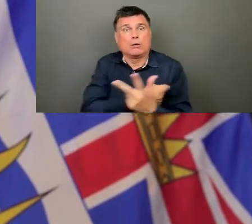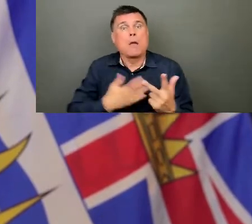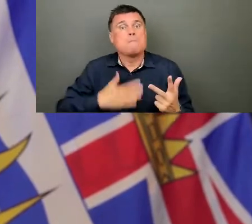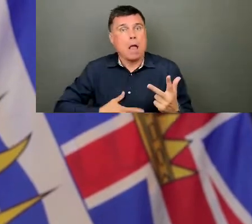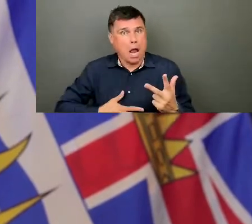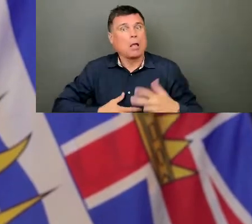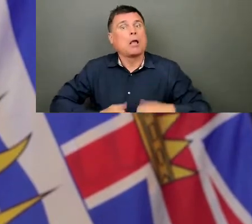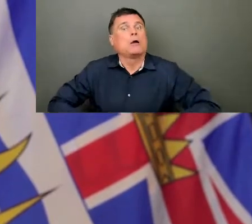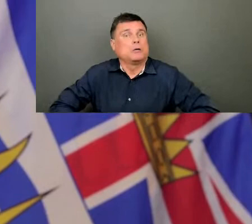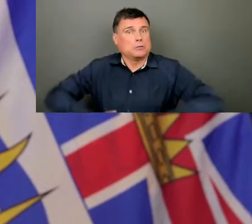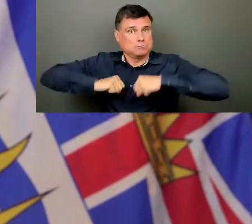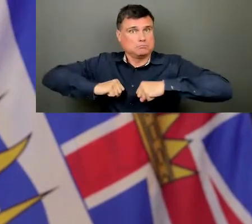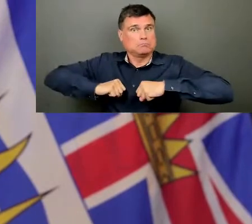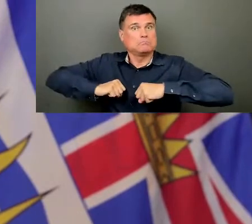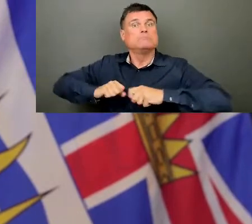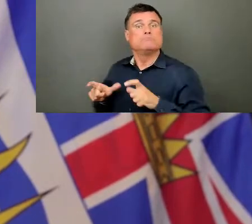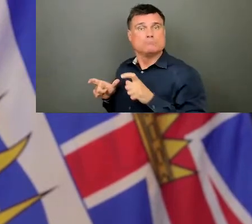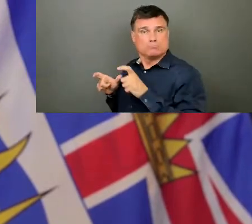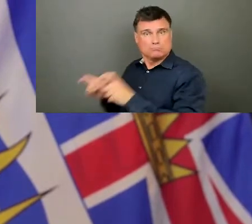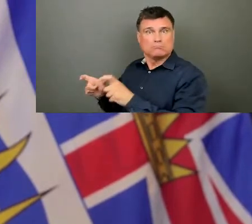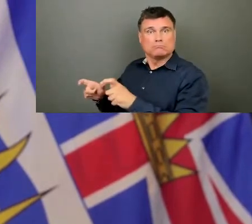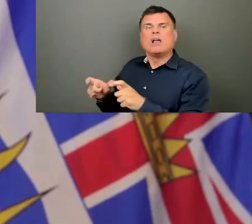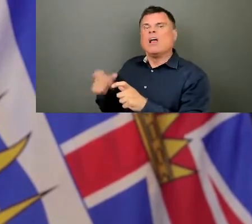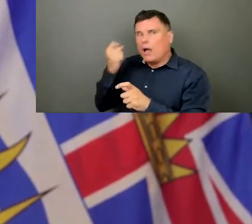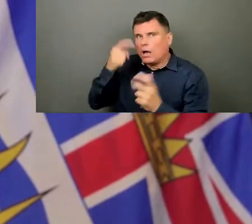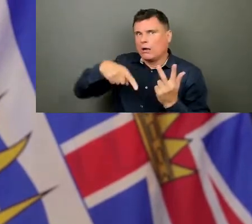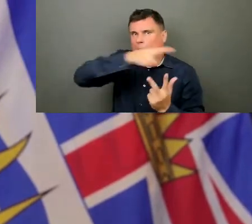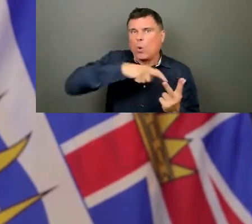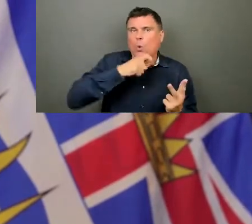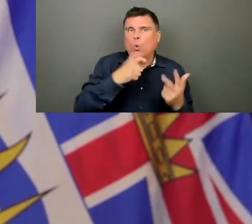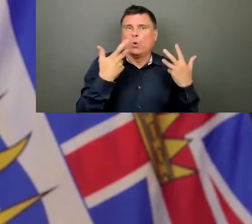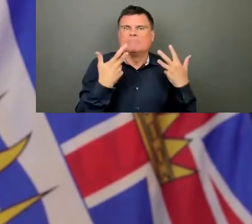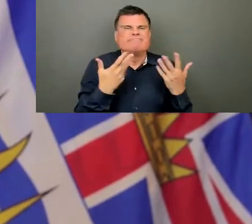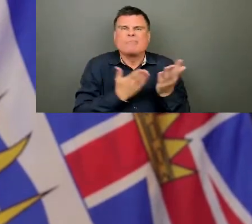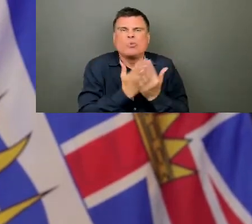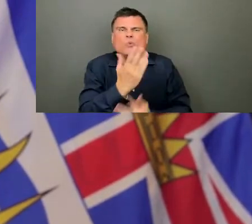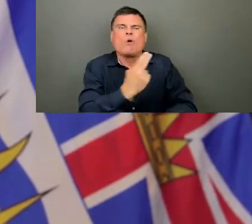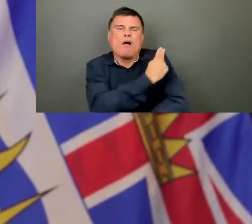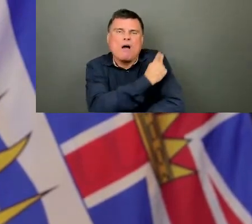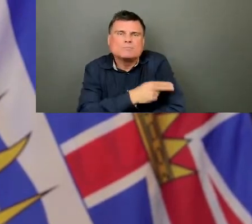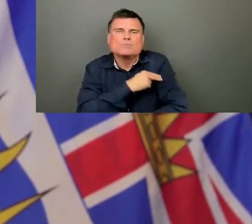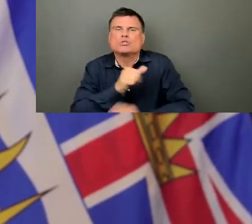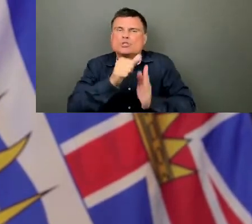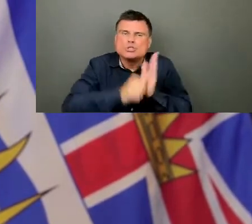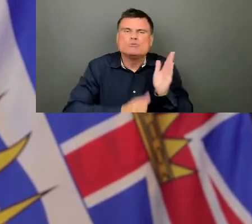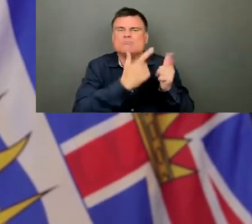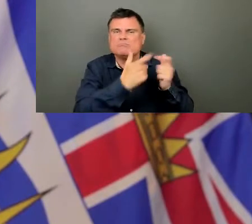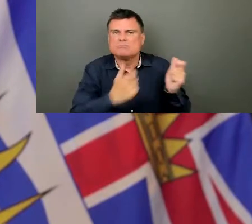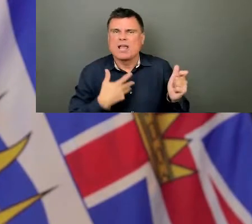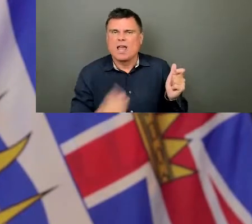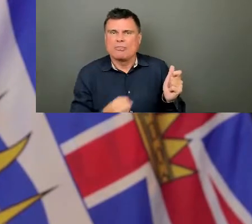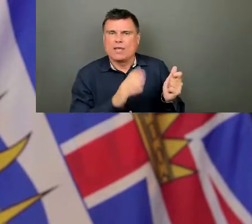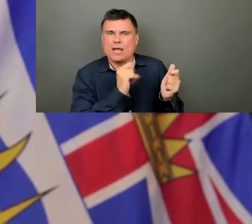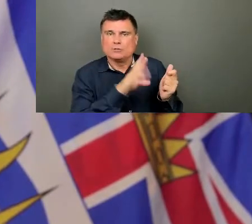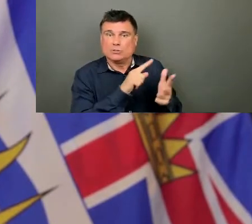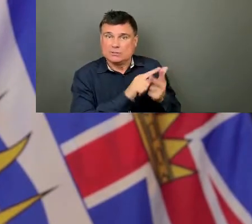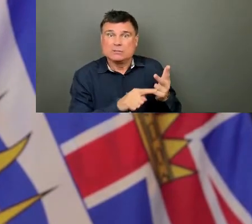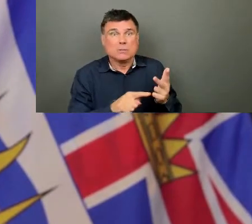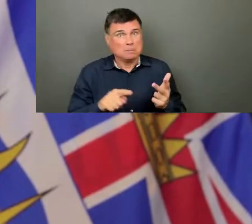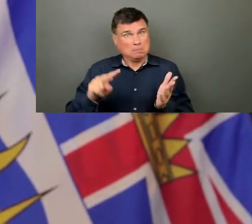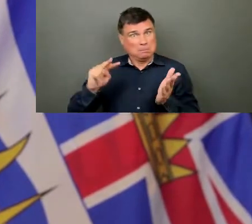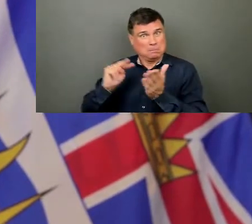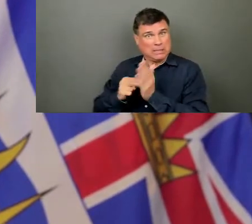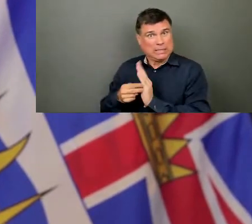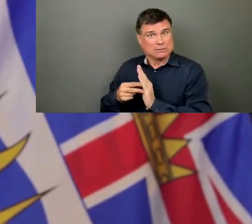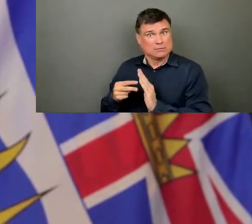it's not a panacea. People still have to pay attention, and it's still important for the rest of us to protect those people whose immune systems